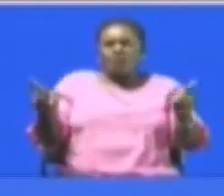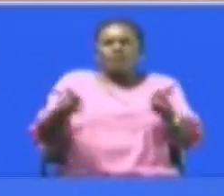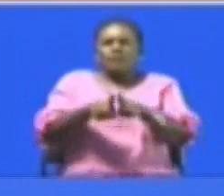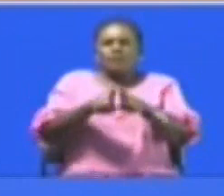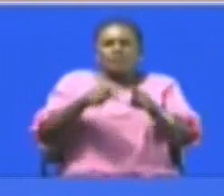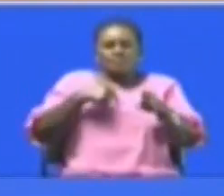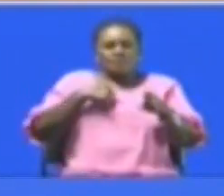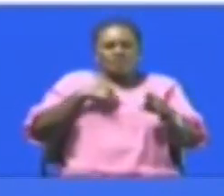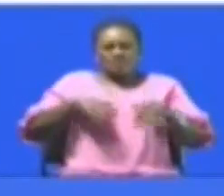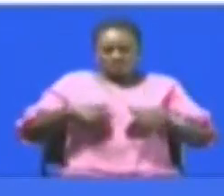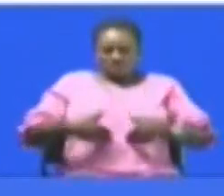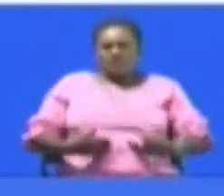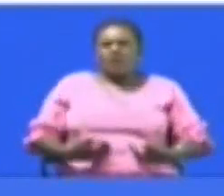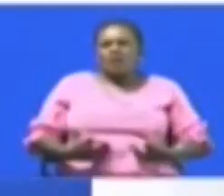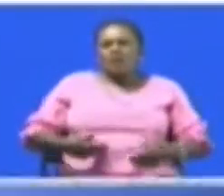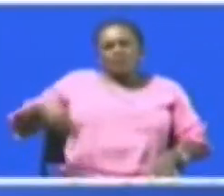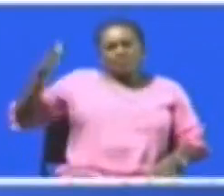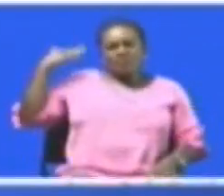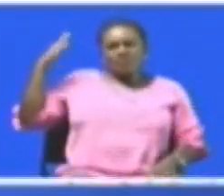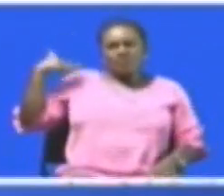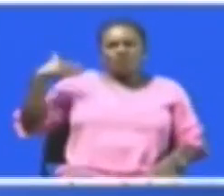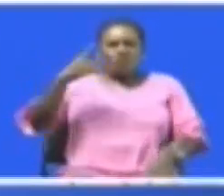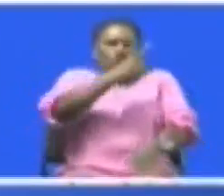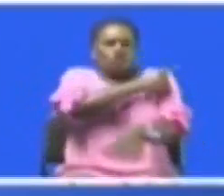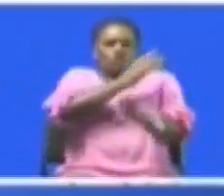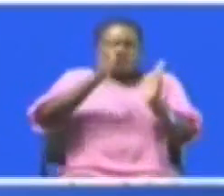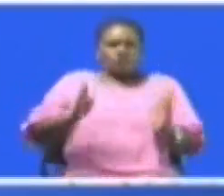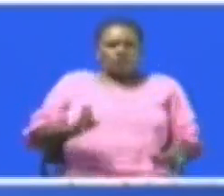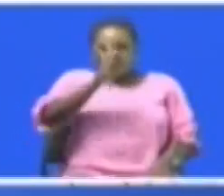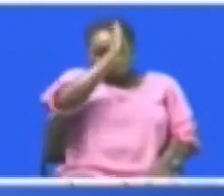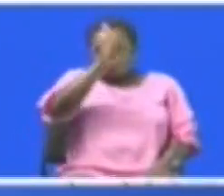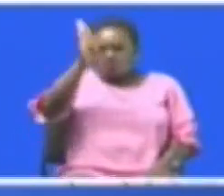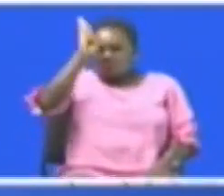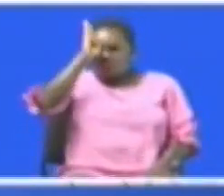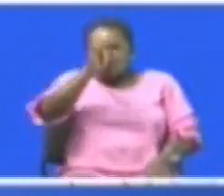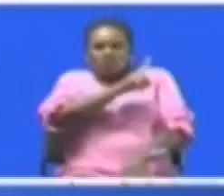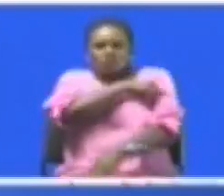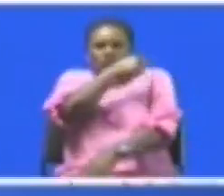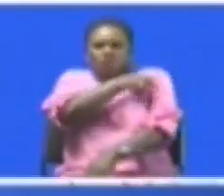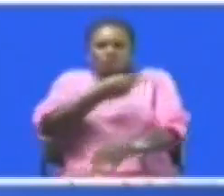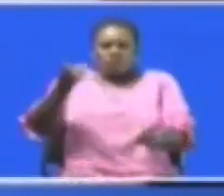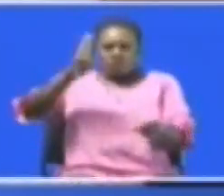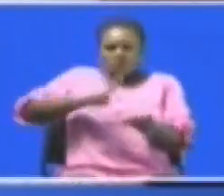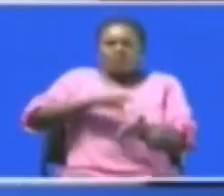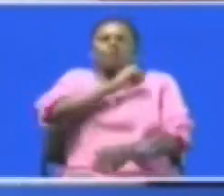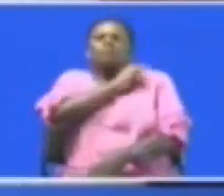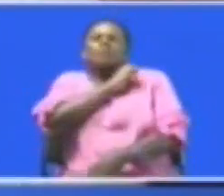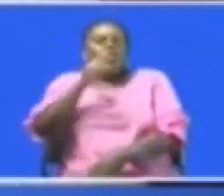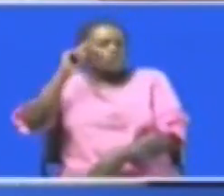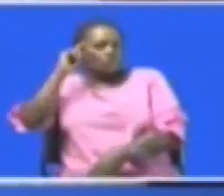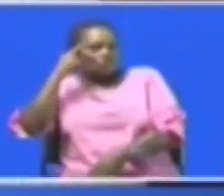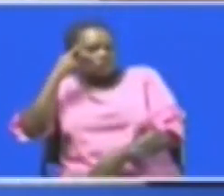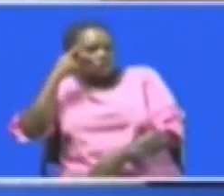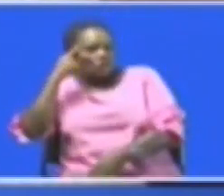alafu naishiwa na hewa. Initially, doctors at the Bungoma Hospital where she registered her complaint